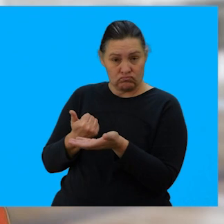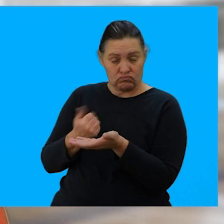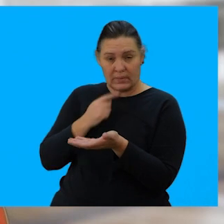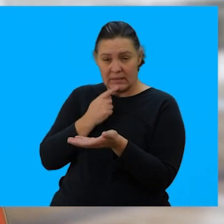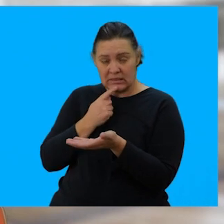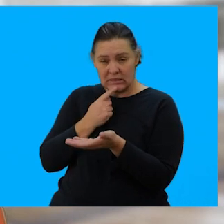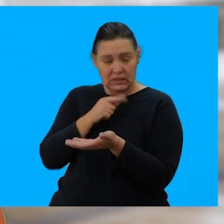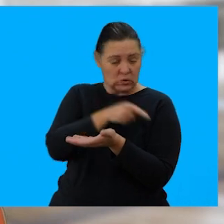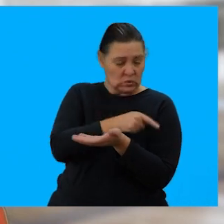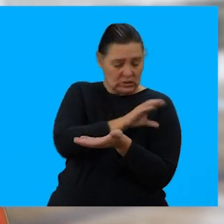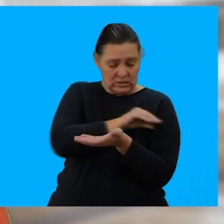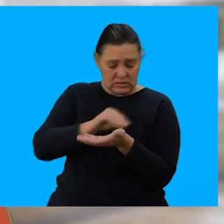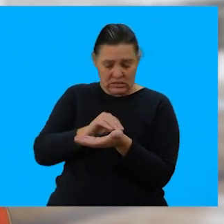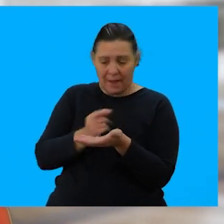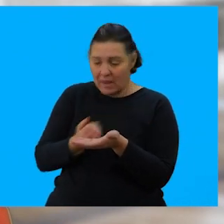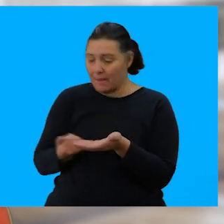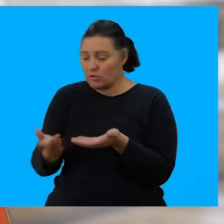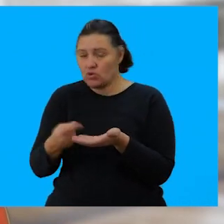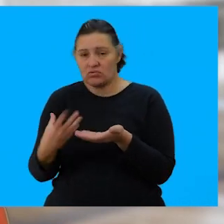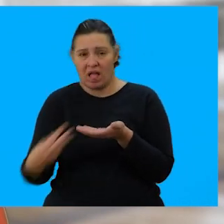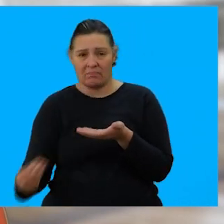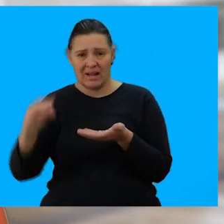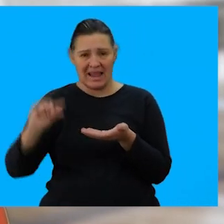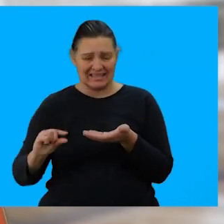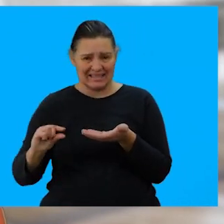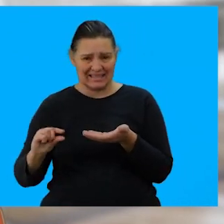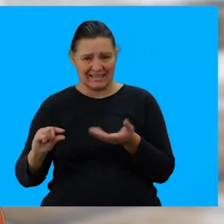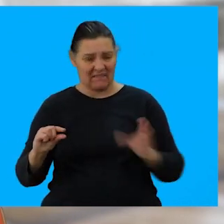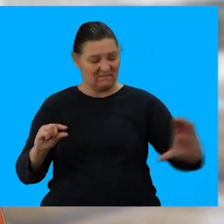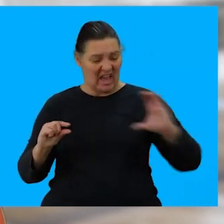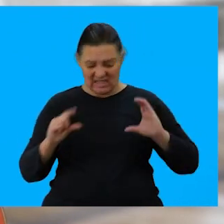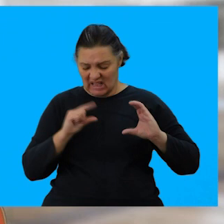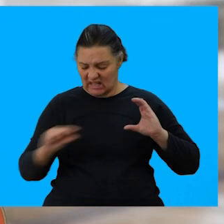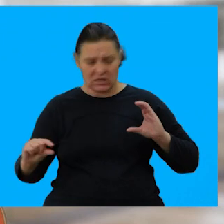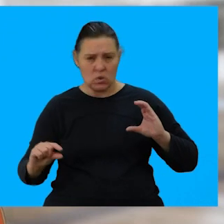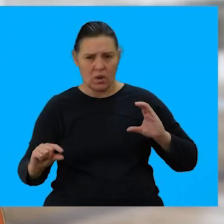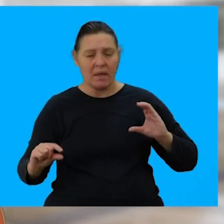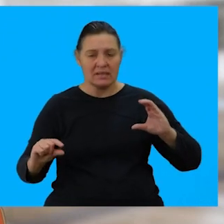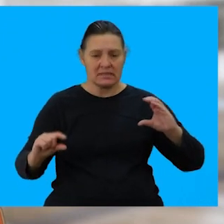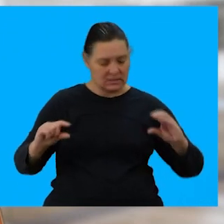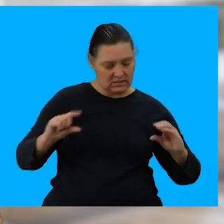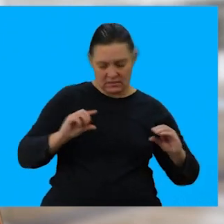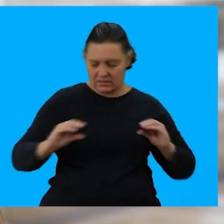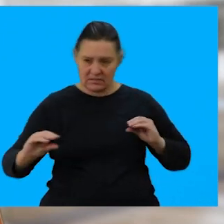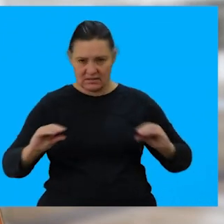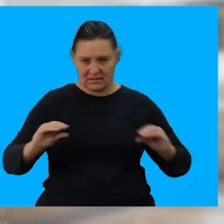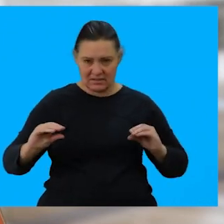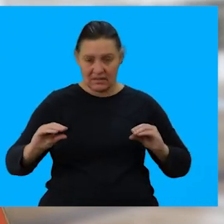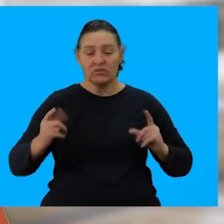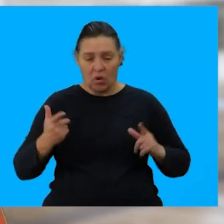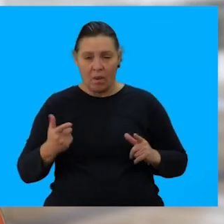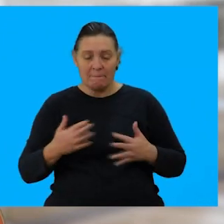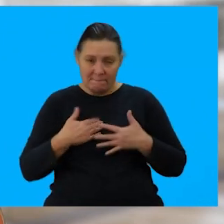you using more input and producing less output. So you need to consider all those things before